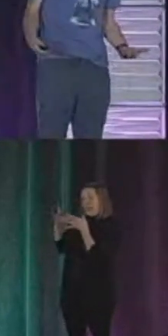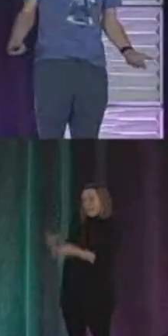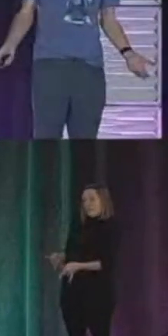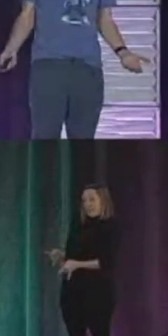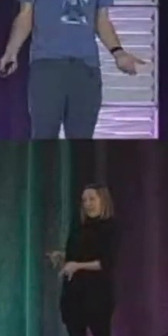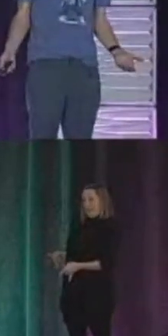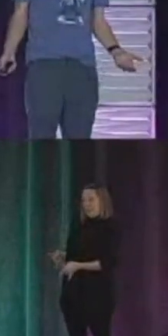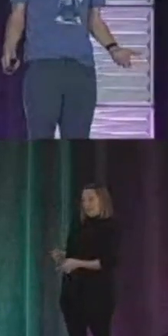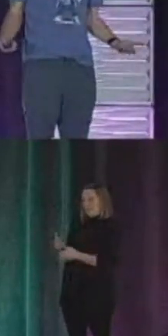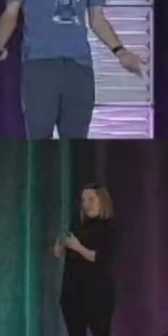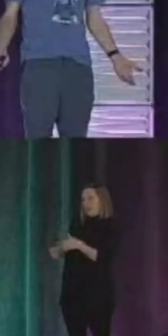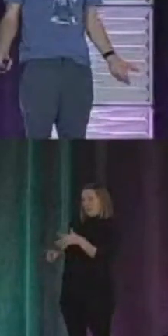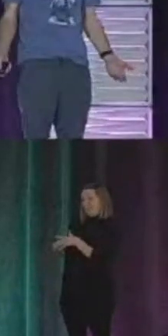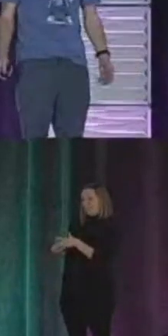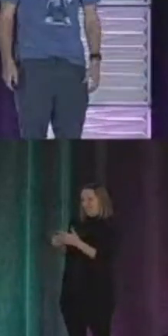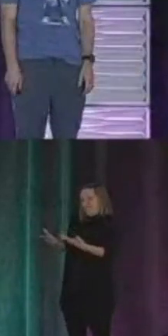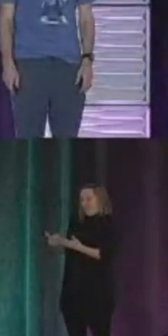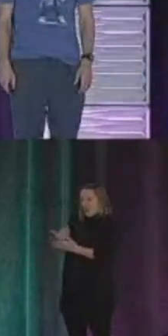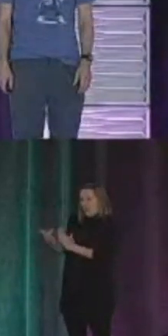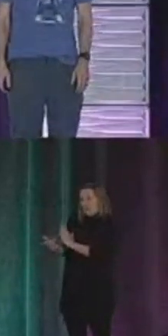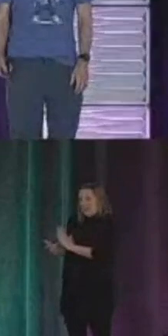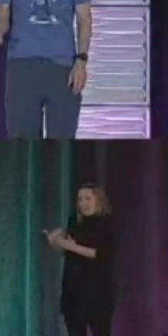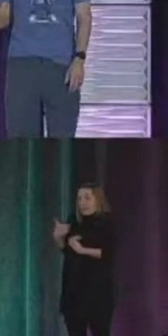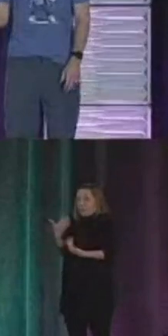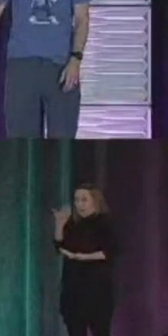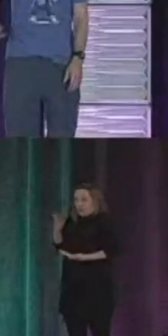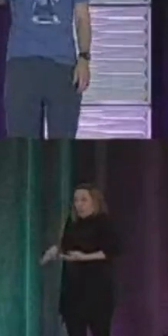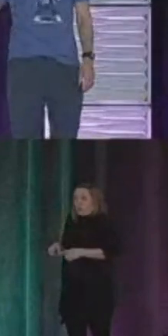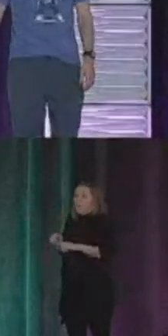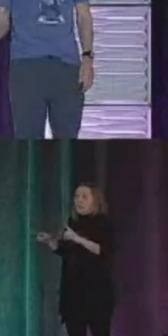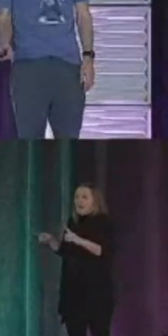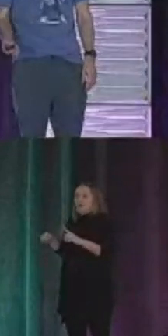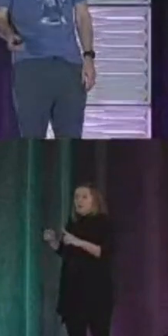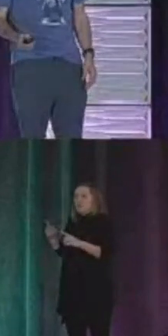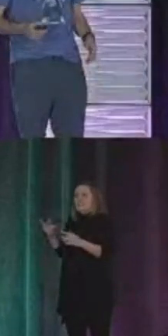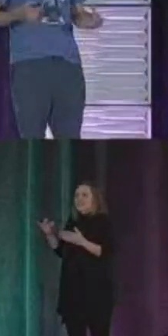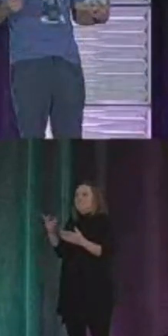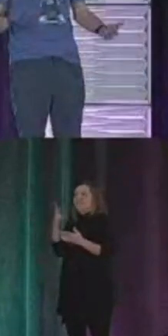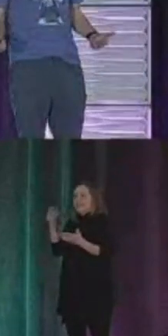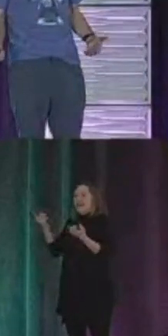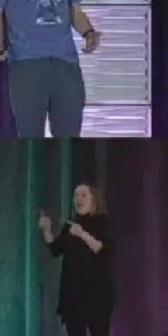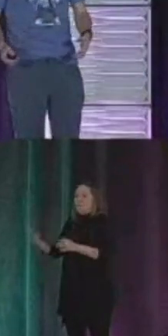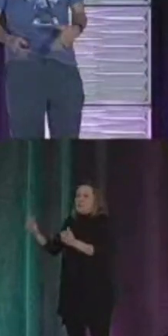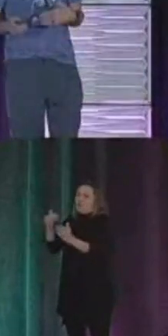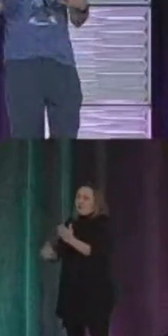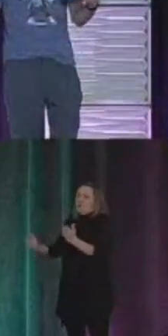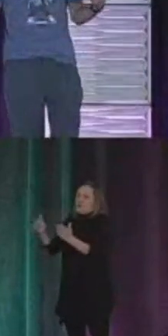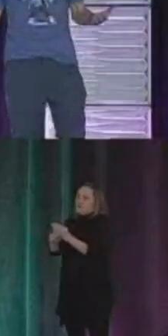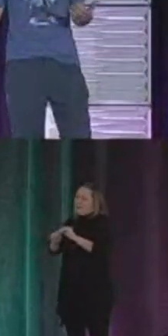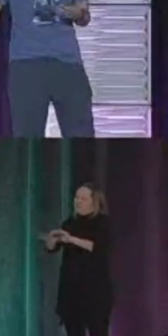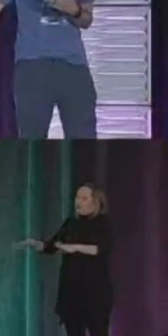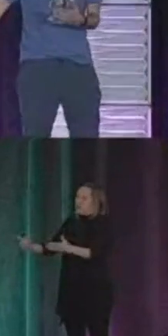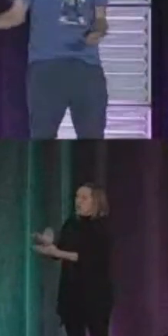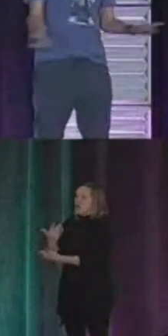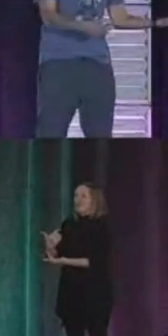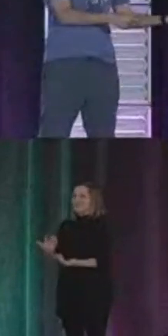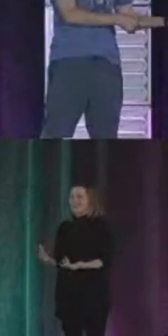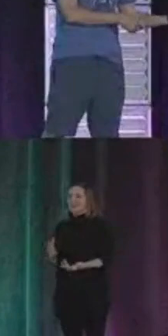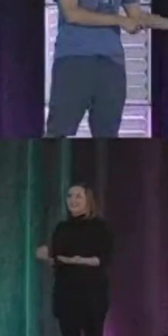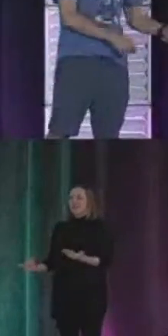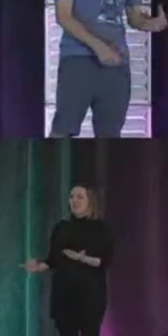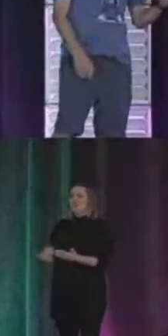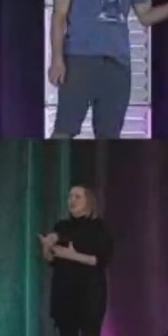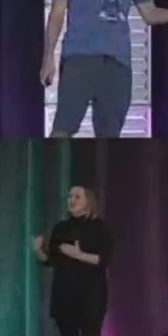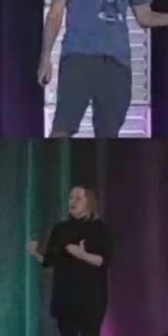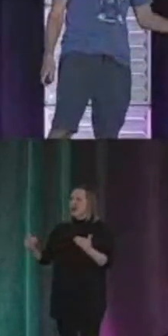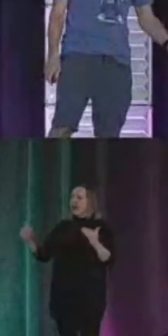the problems are going to be with a new technology. We see this over and over again. Somebody releases something new and everybody says it's the next X